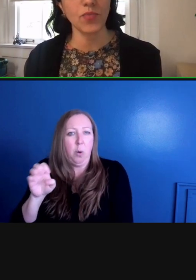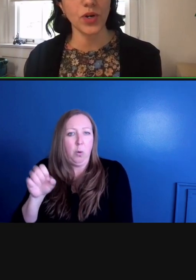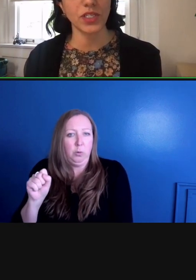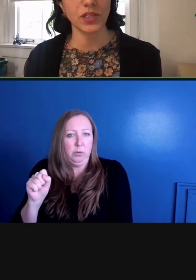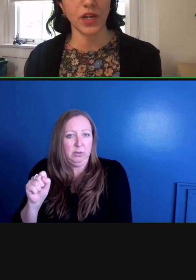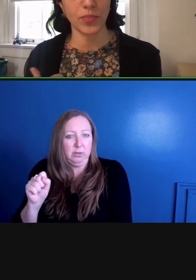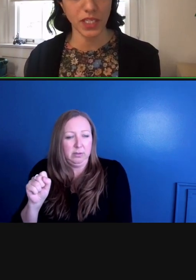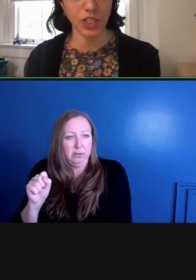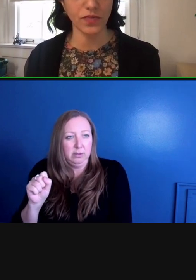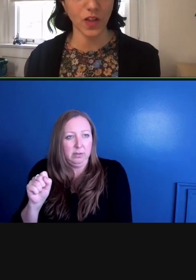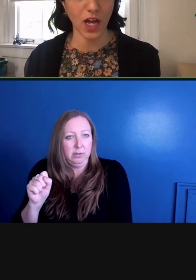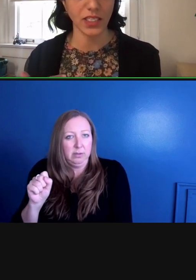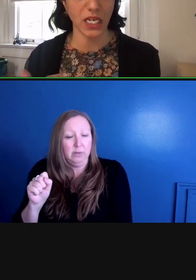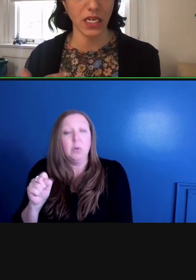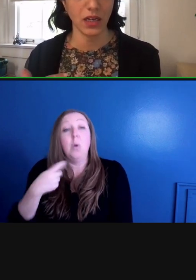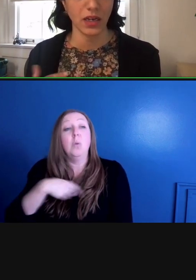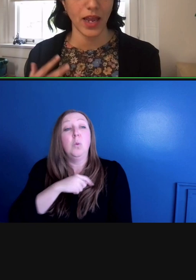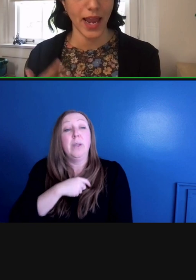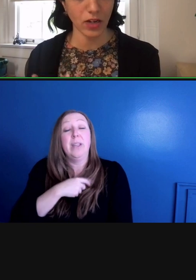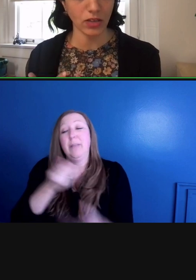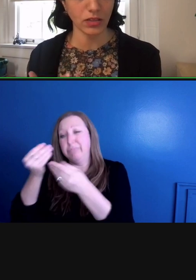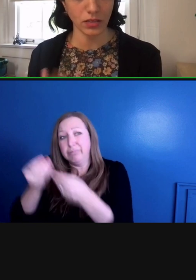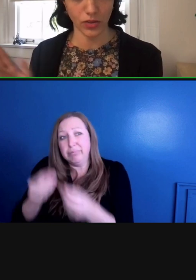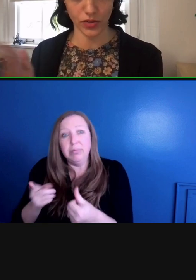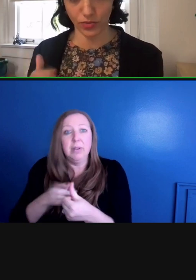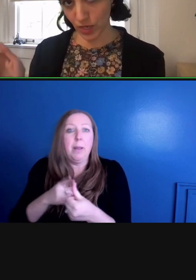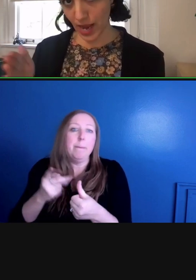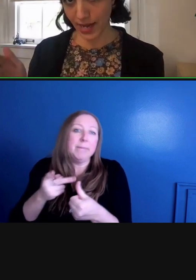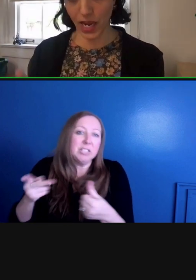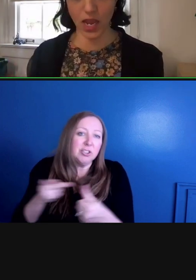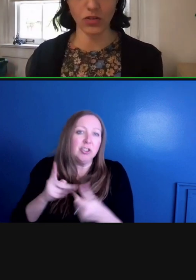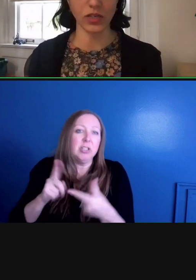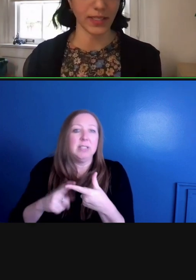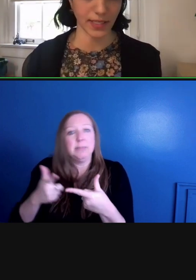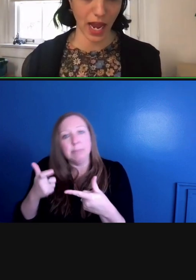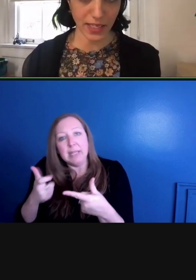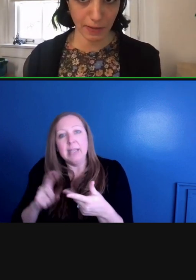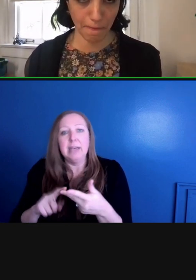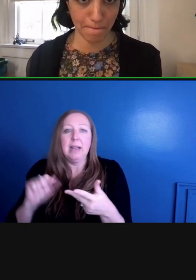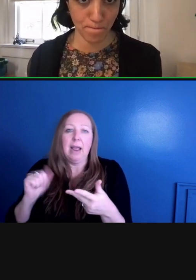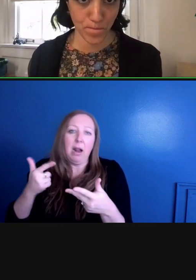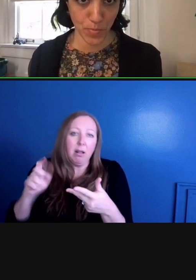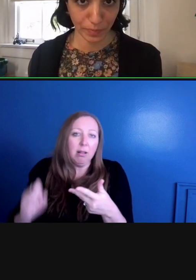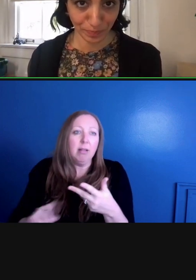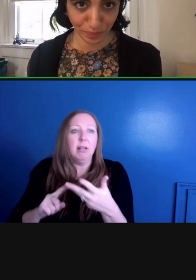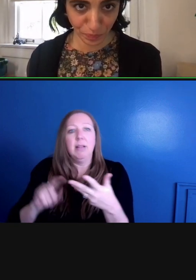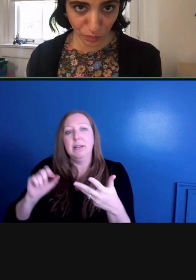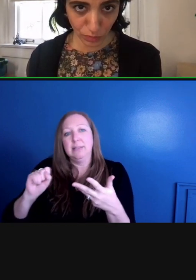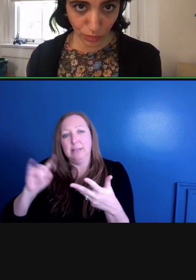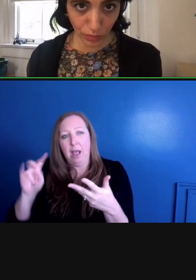we input their position, velocity, angle, or heading angle, and size.